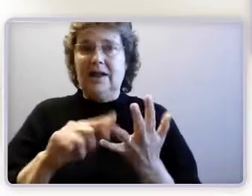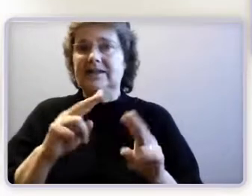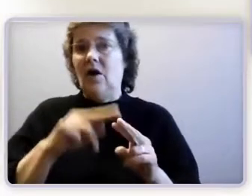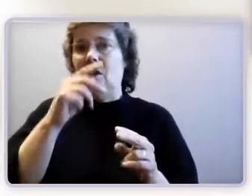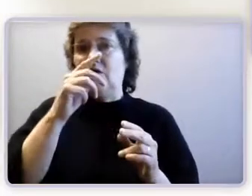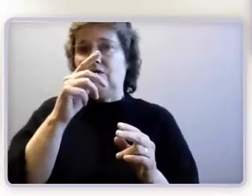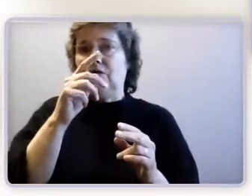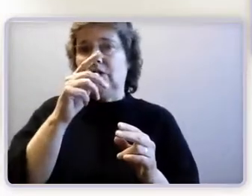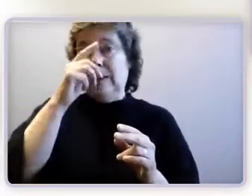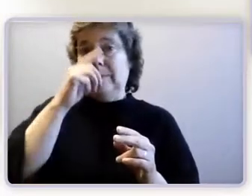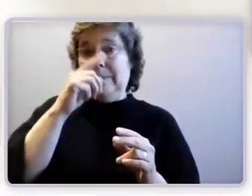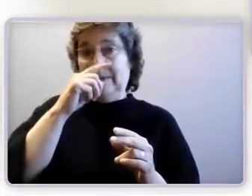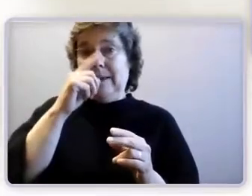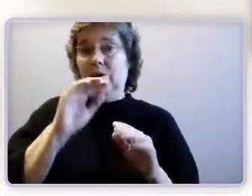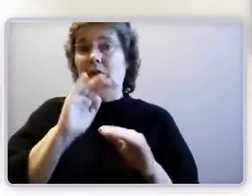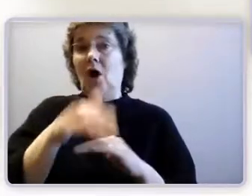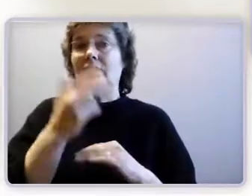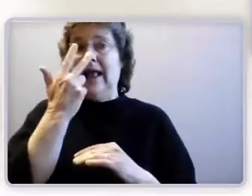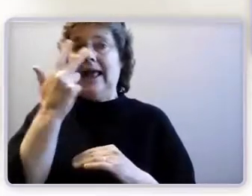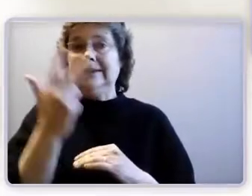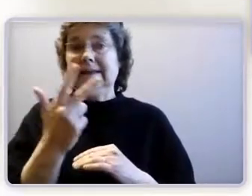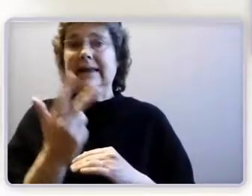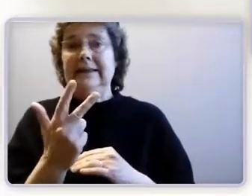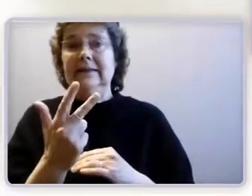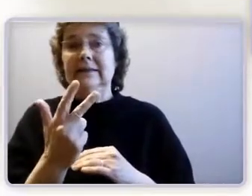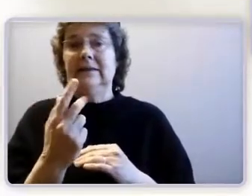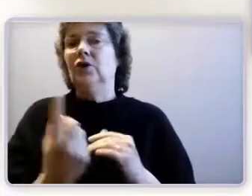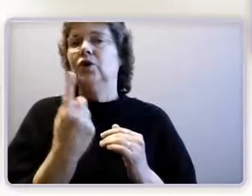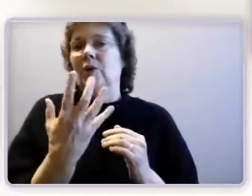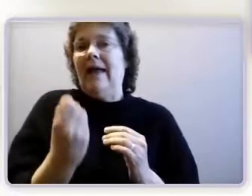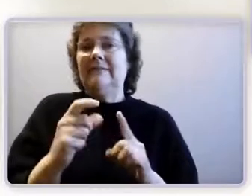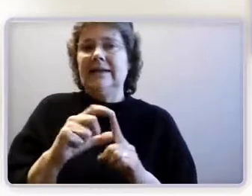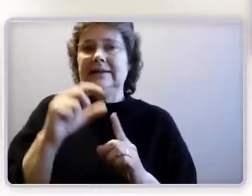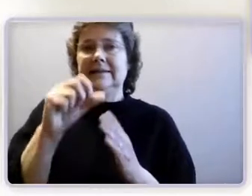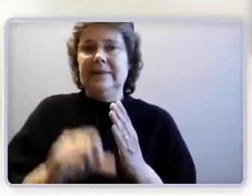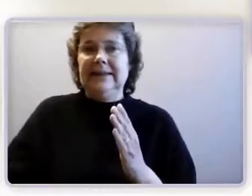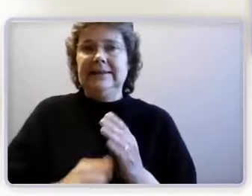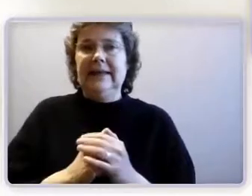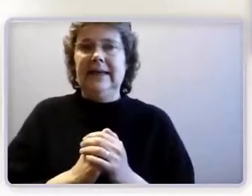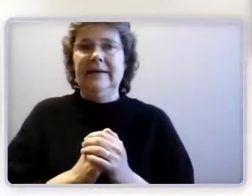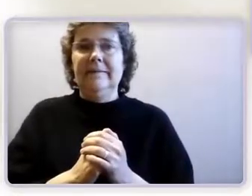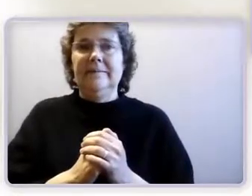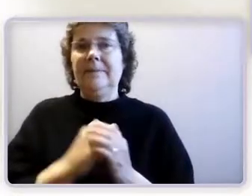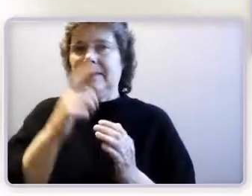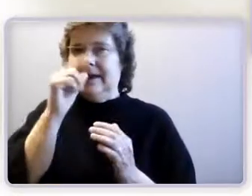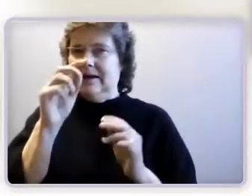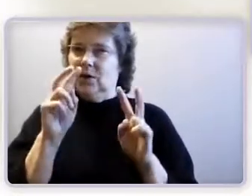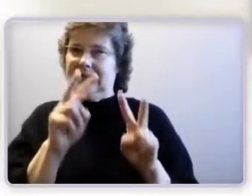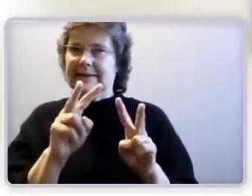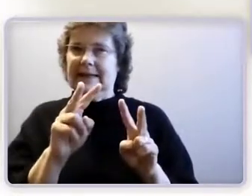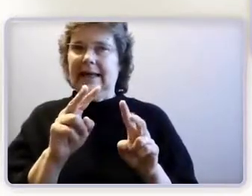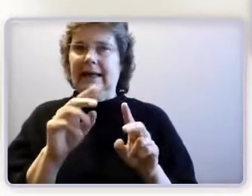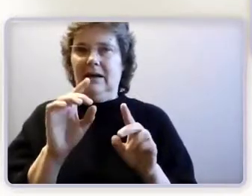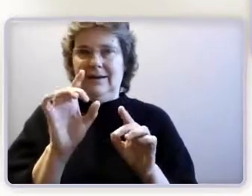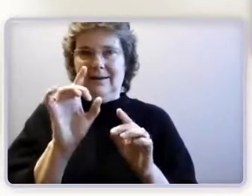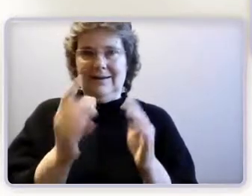persons over 18 with a disability, and you'll note that I've put a star